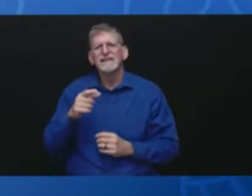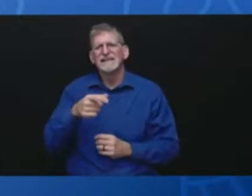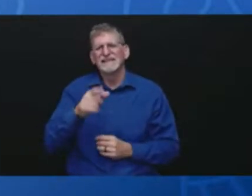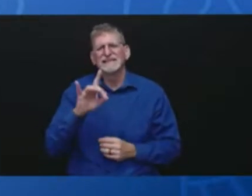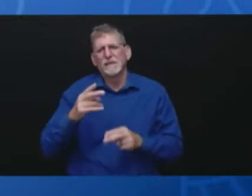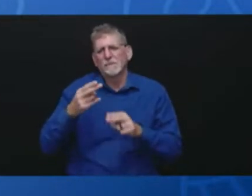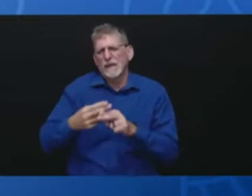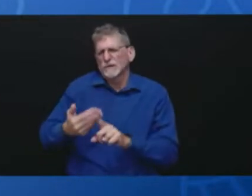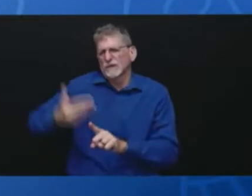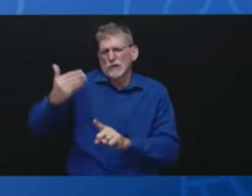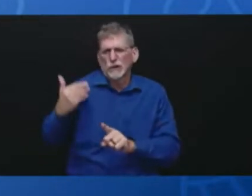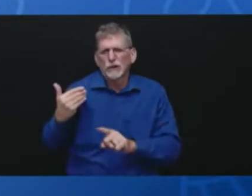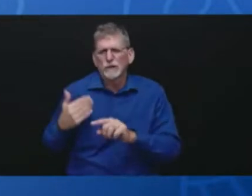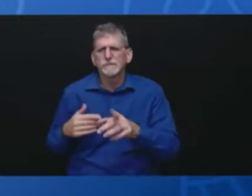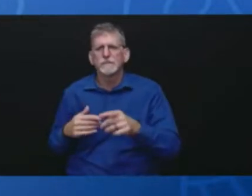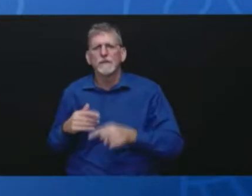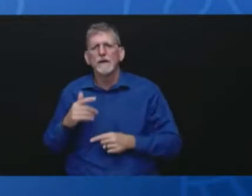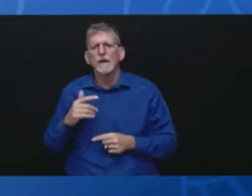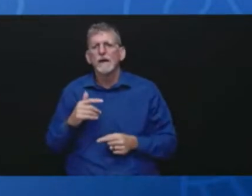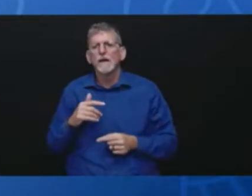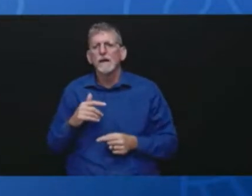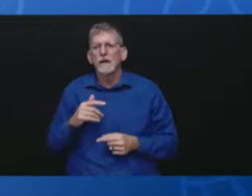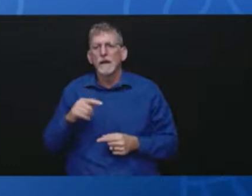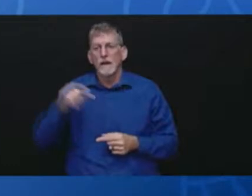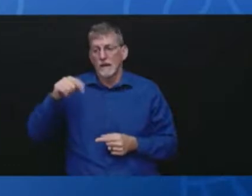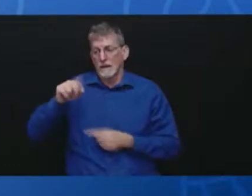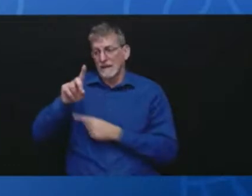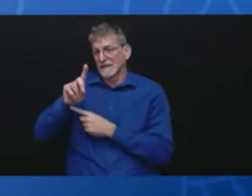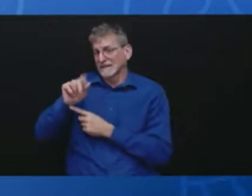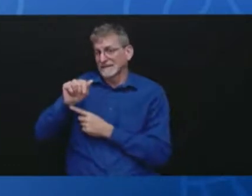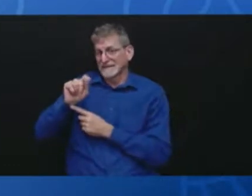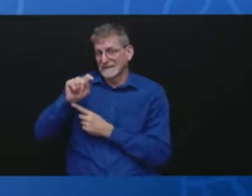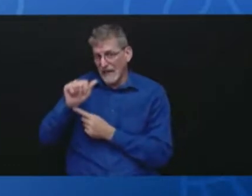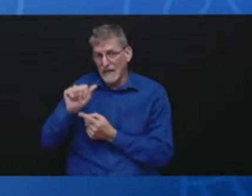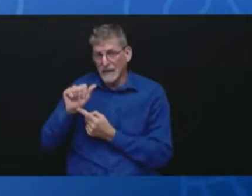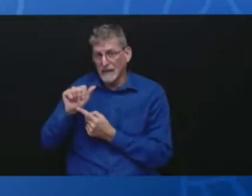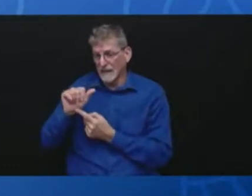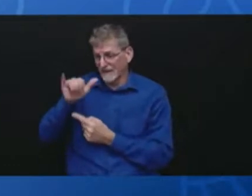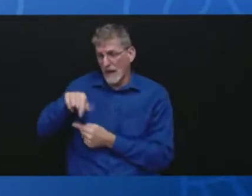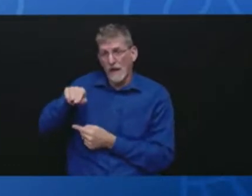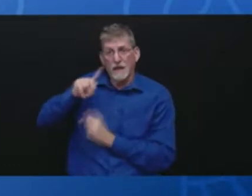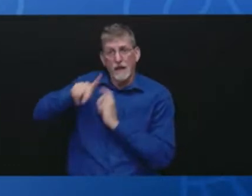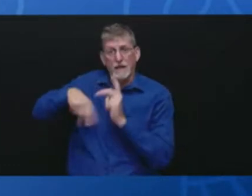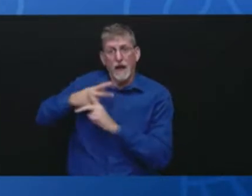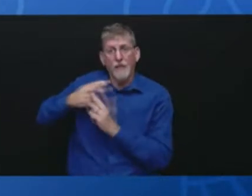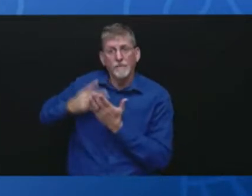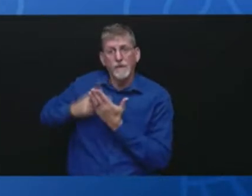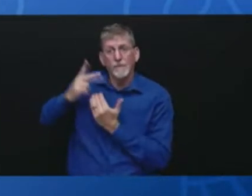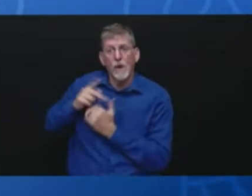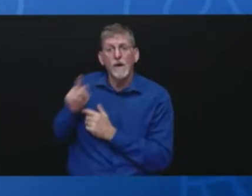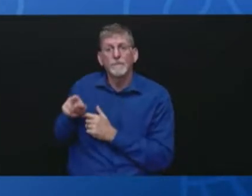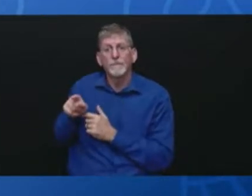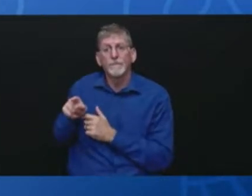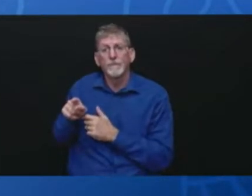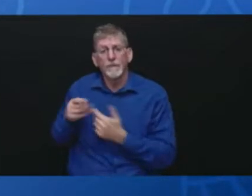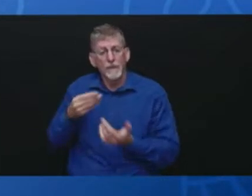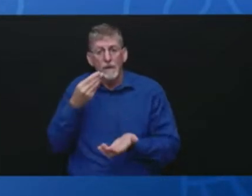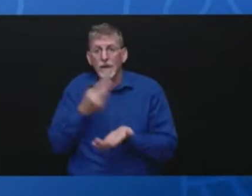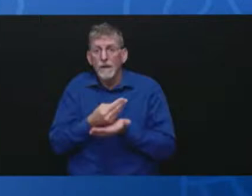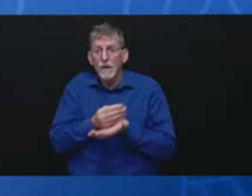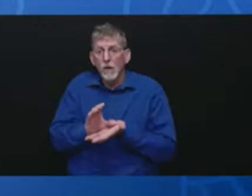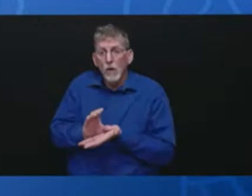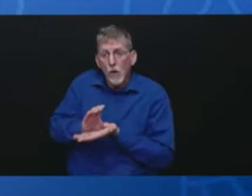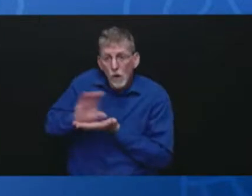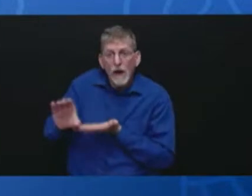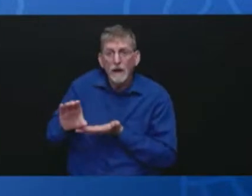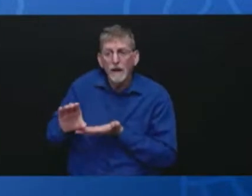that this data and this kind of a program, the grant has been stopped, of course, but it